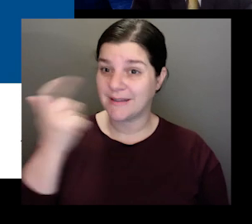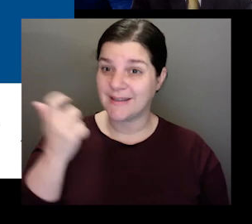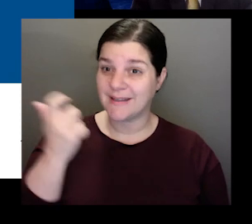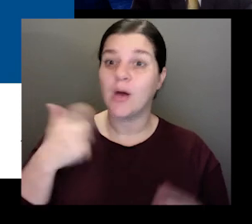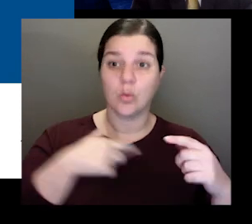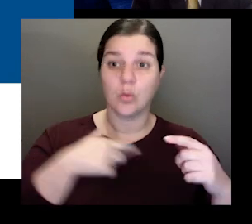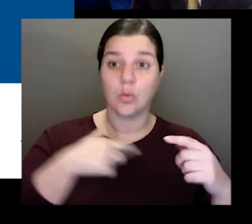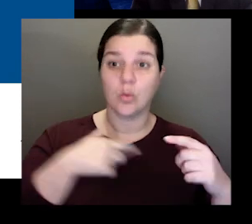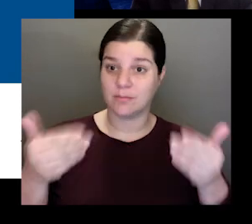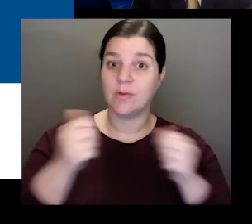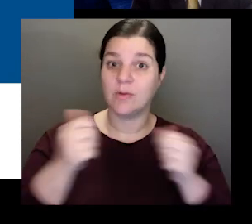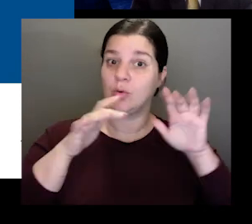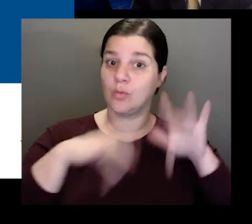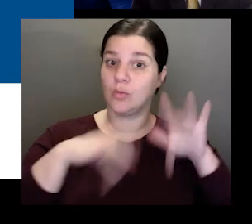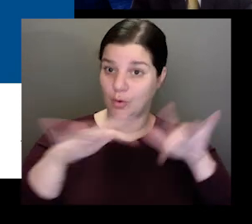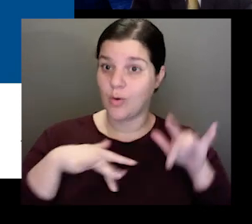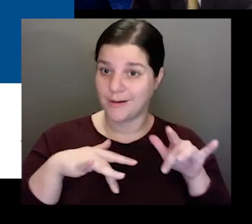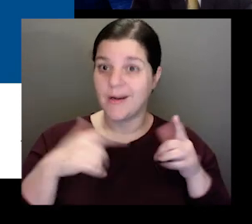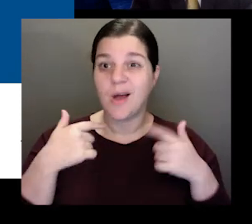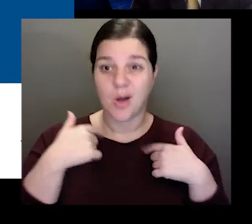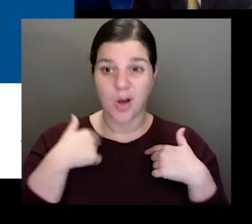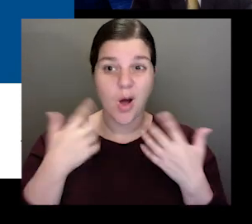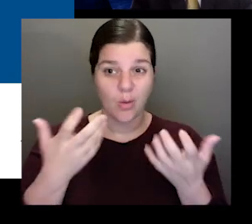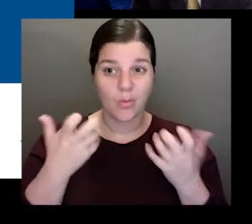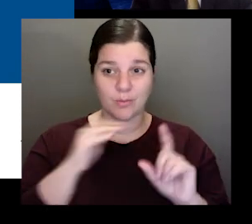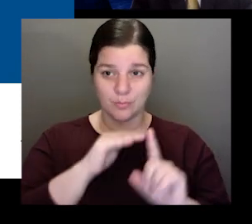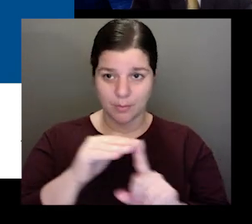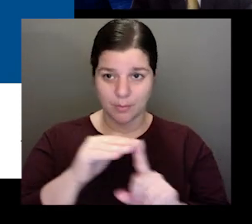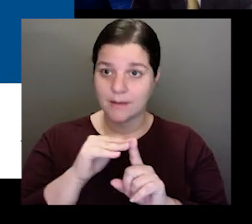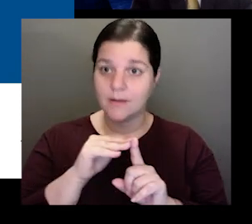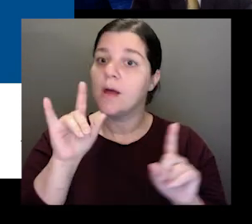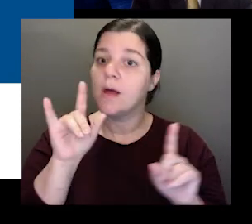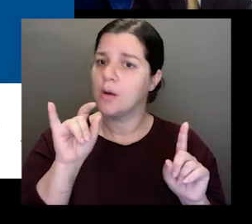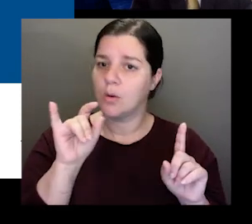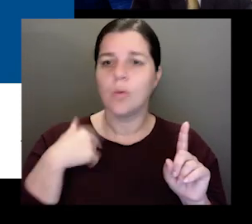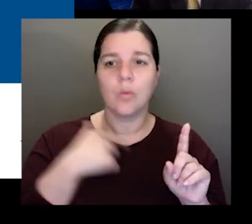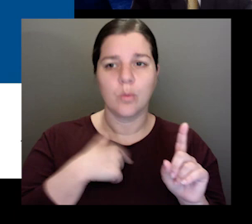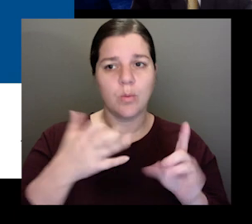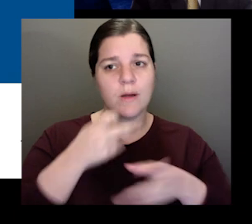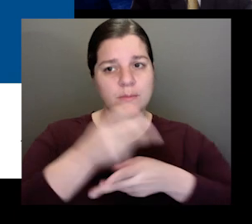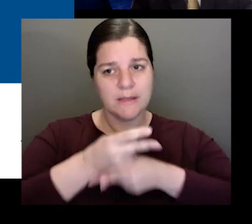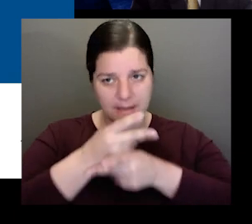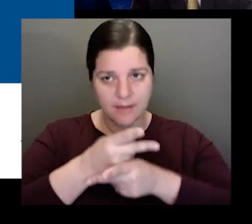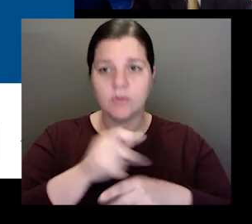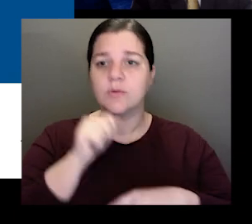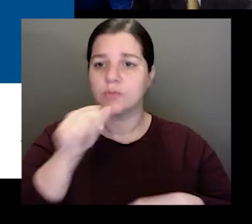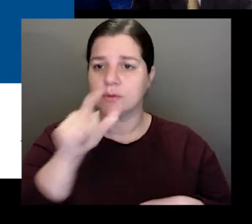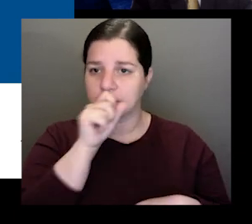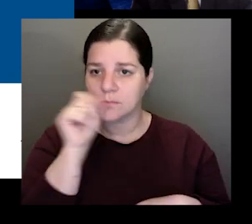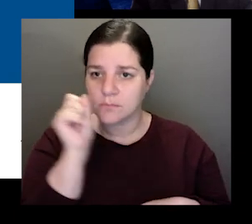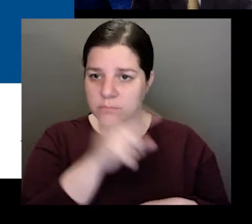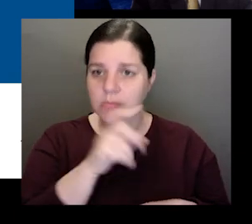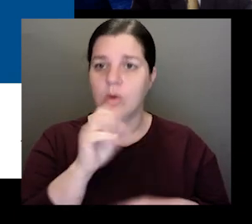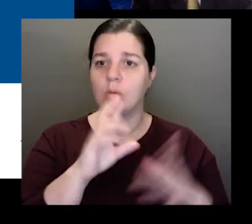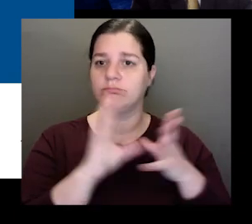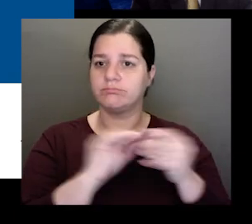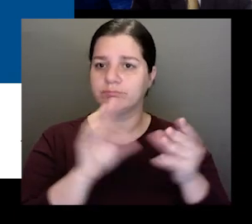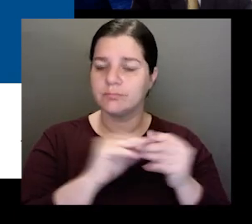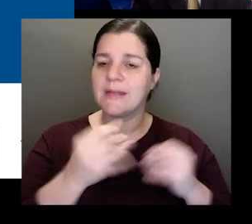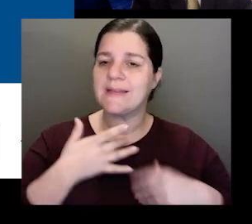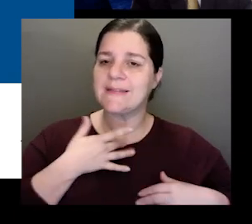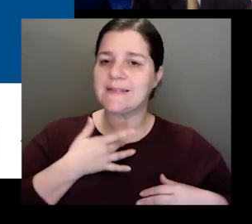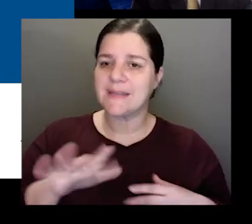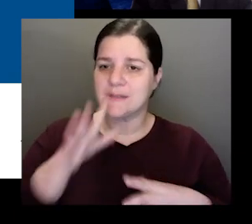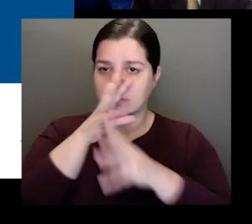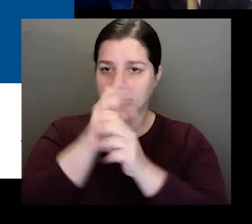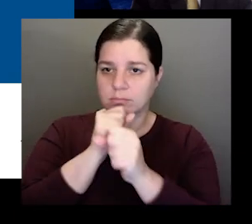recorded, we'd like to remind you that we are ever cautious not to disclose sensitive DHS information,